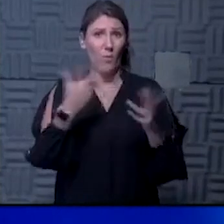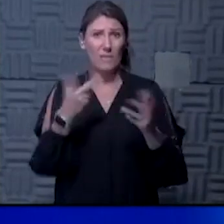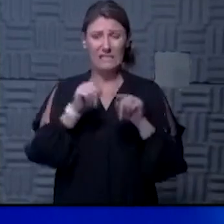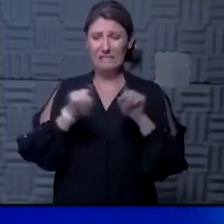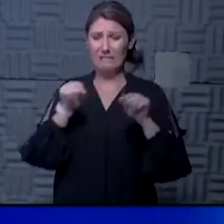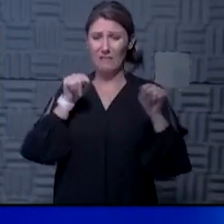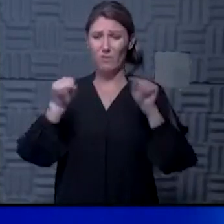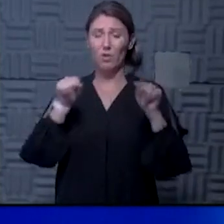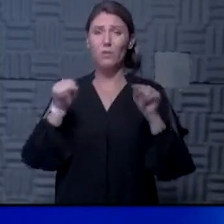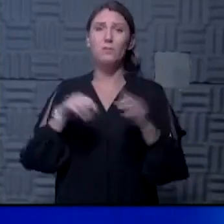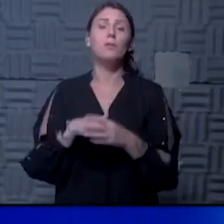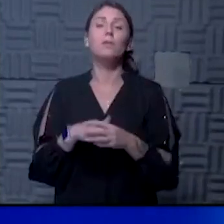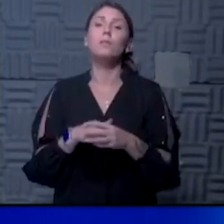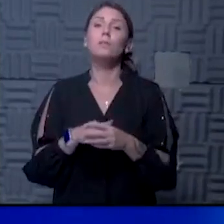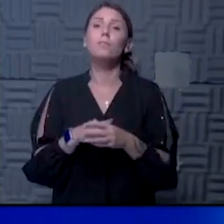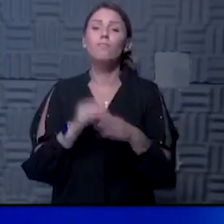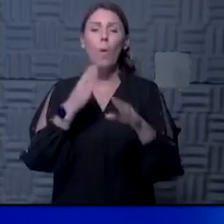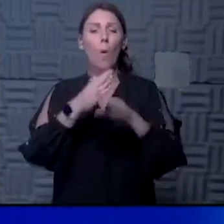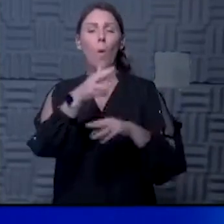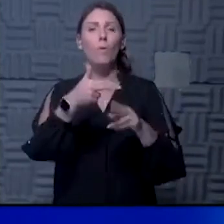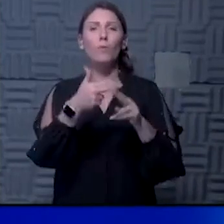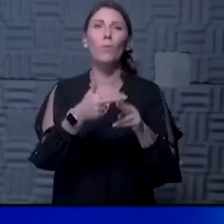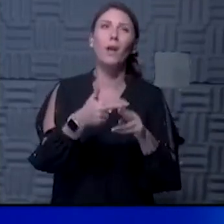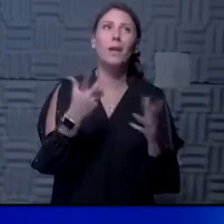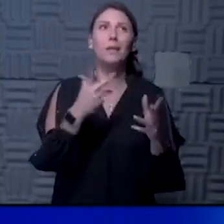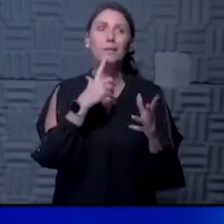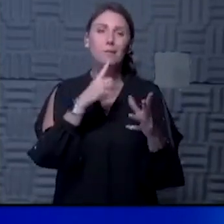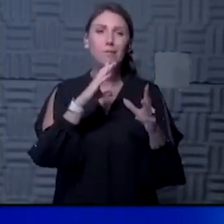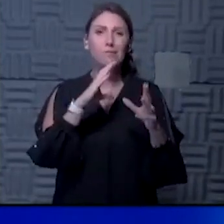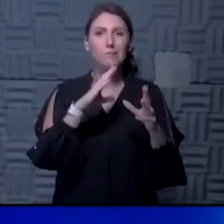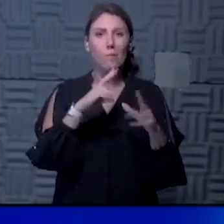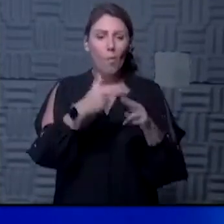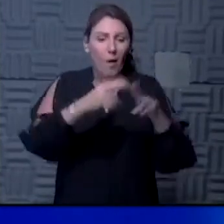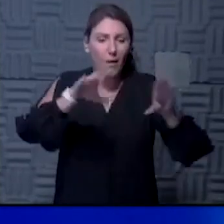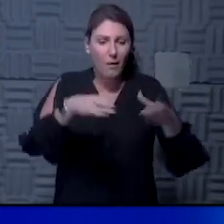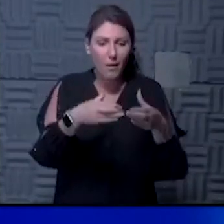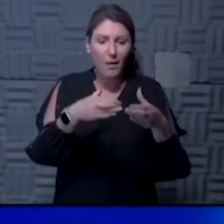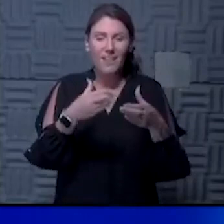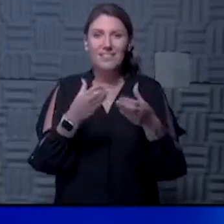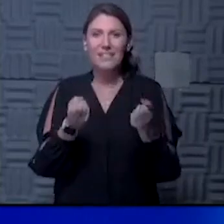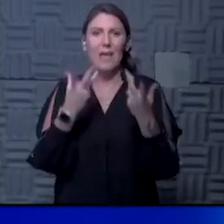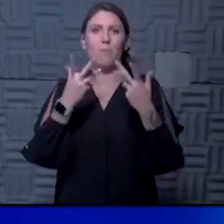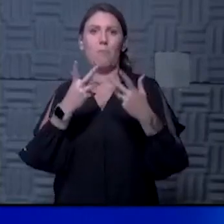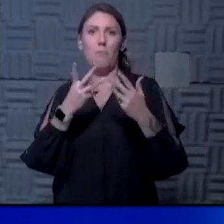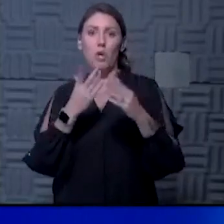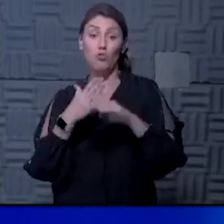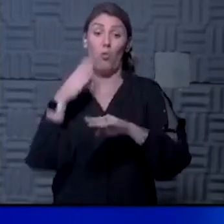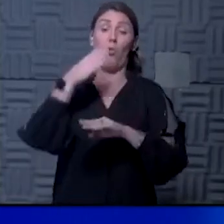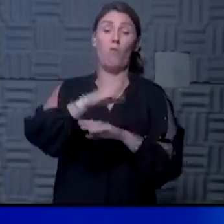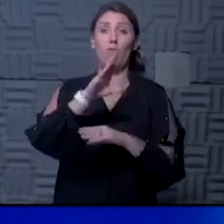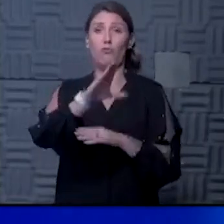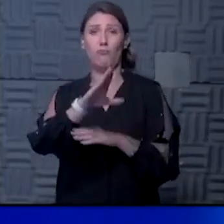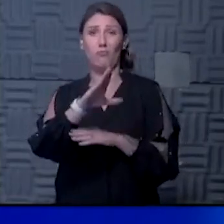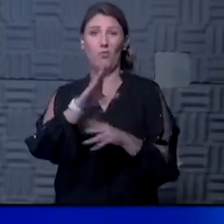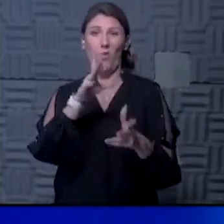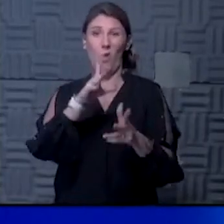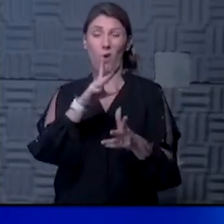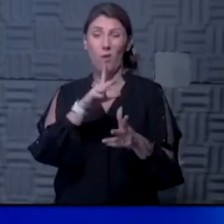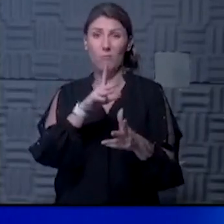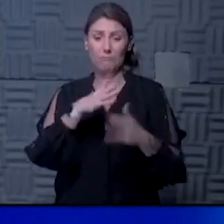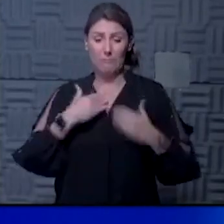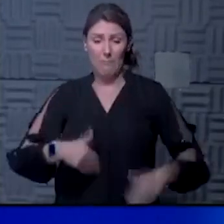of degree. Yeah. Overweight is a certain weight classification about how far you are over your ideal body weight, and then another level once you